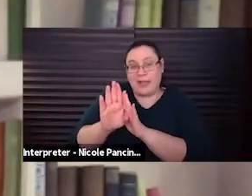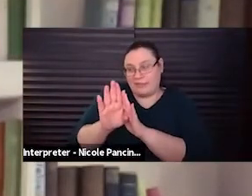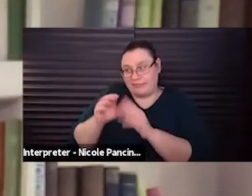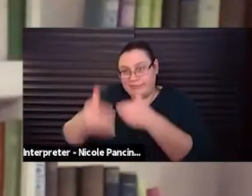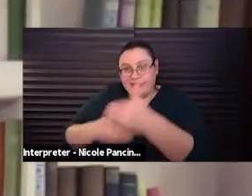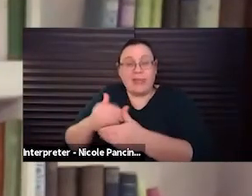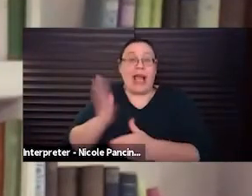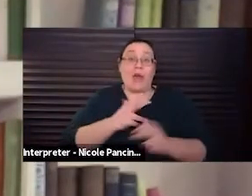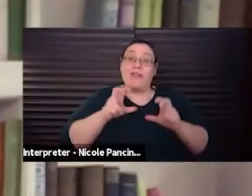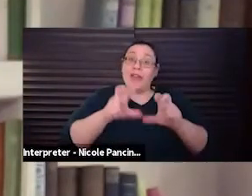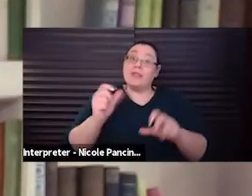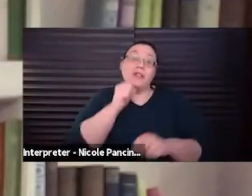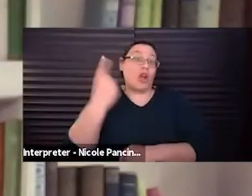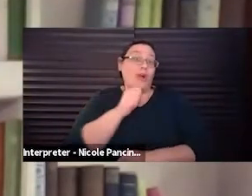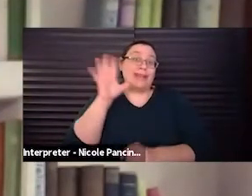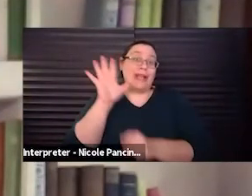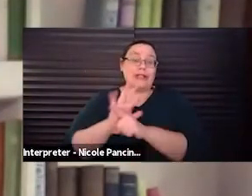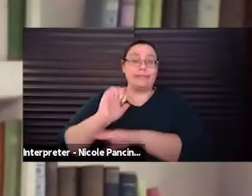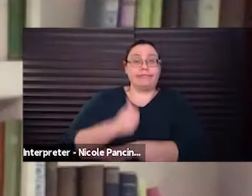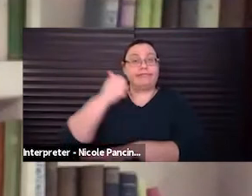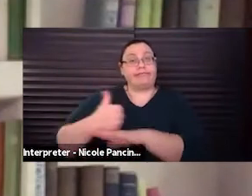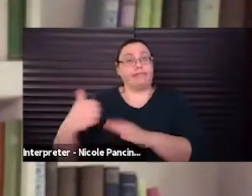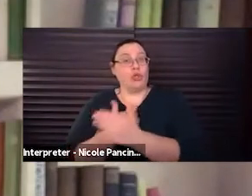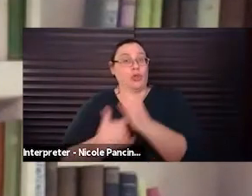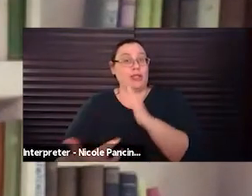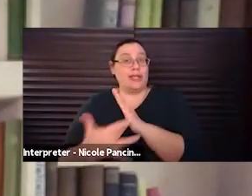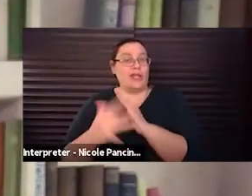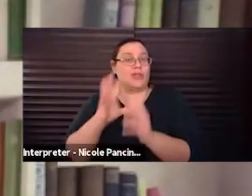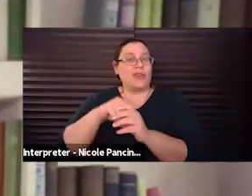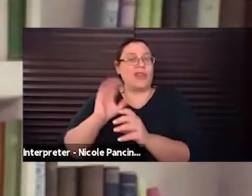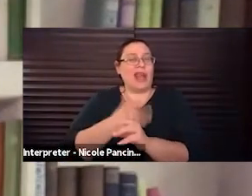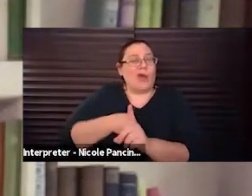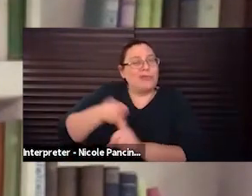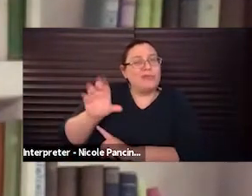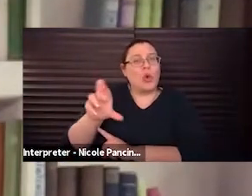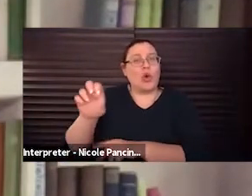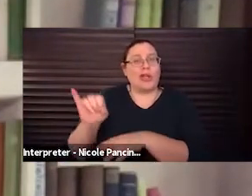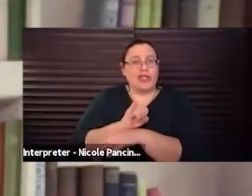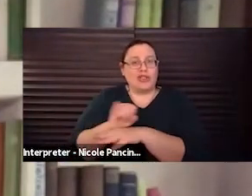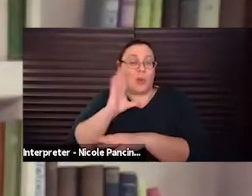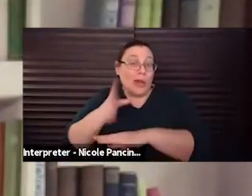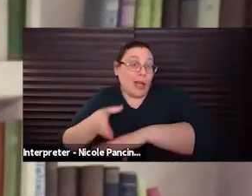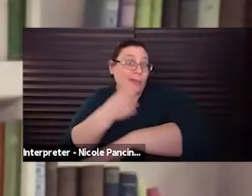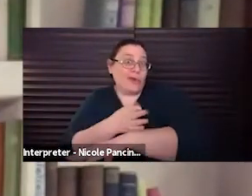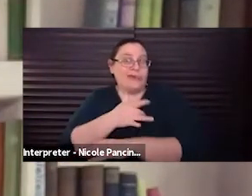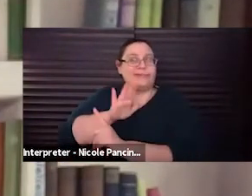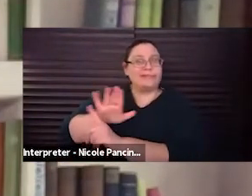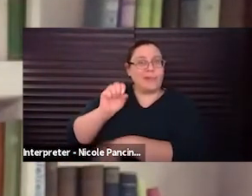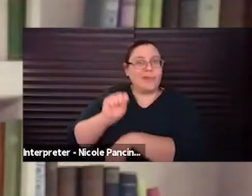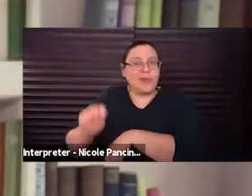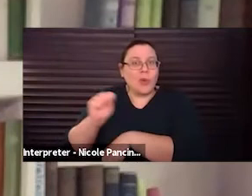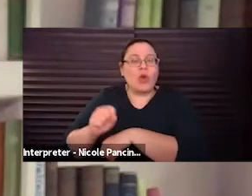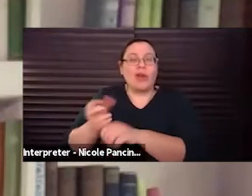that the implementation of these new technologies in our core industries necessarily will improve the nature of work or increase